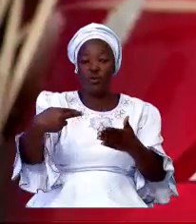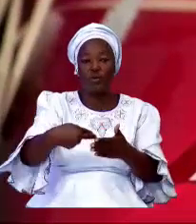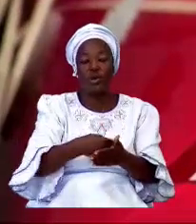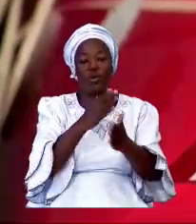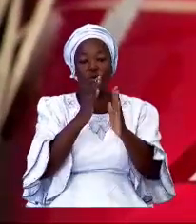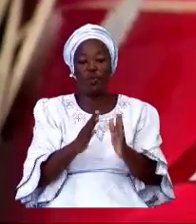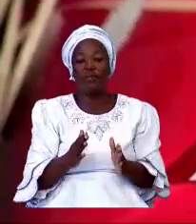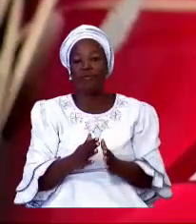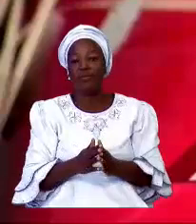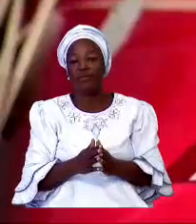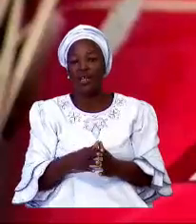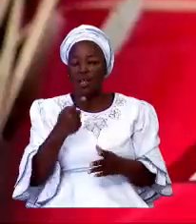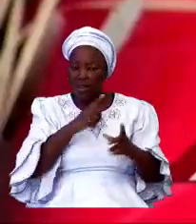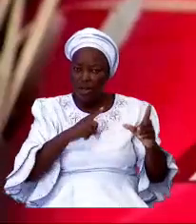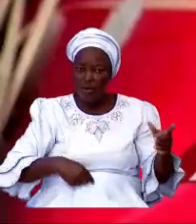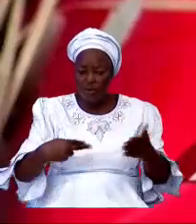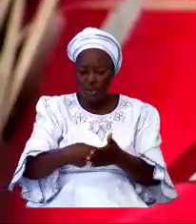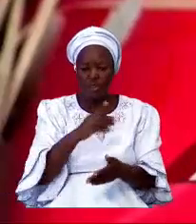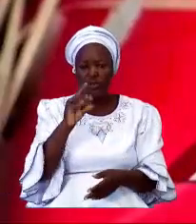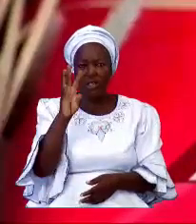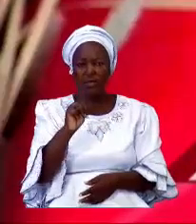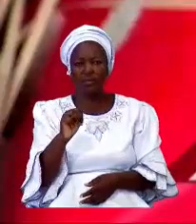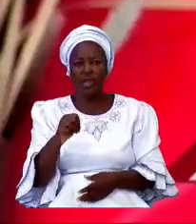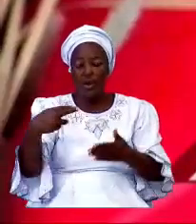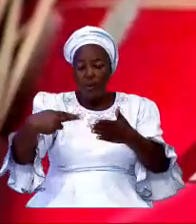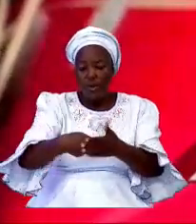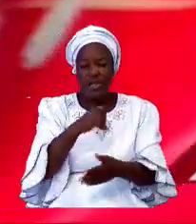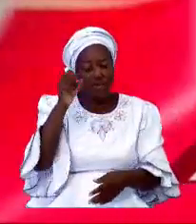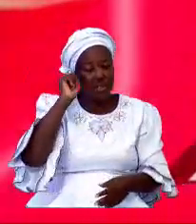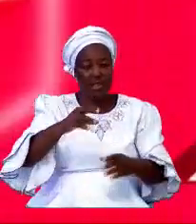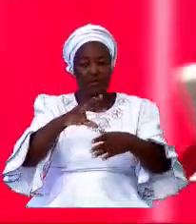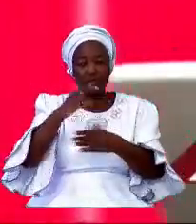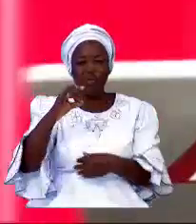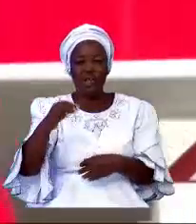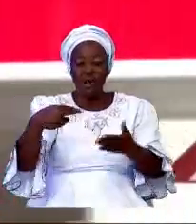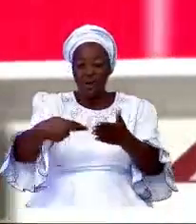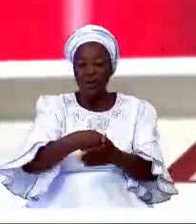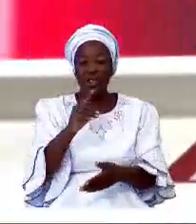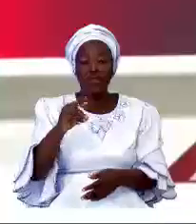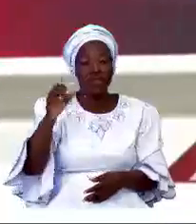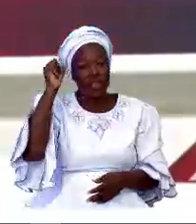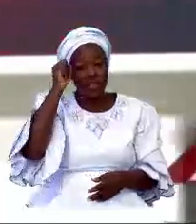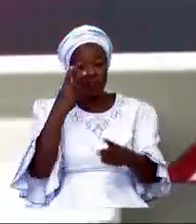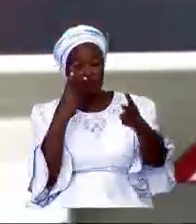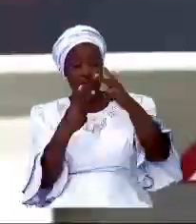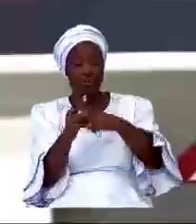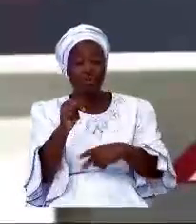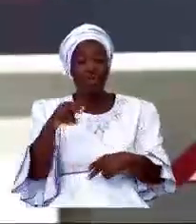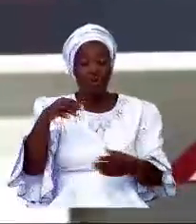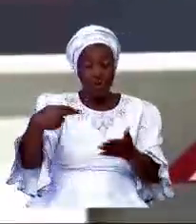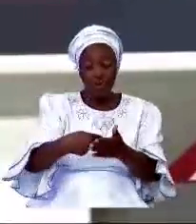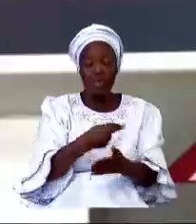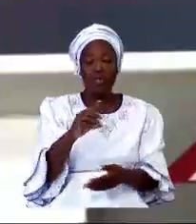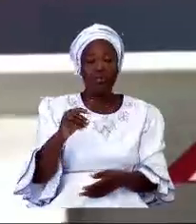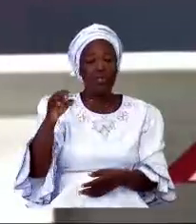a defining renewal. The Lord renewed him, renewed his